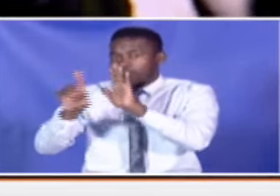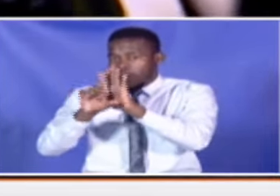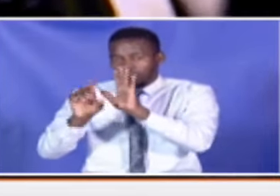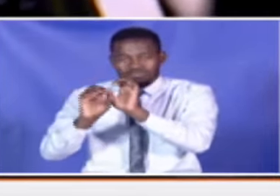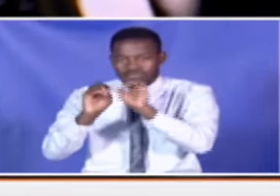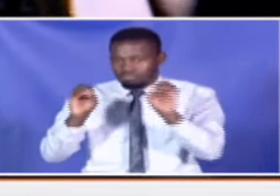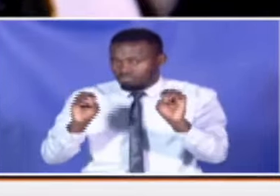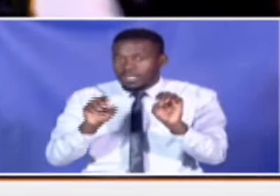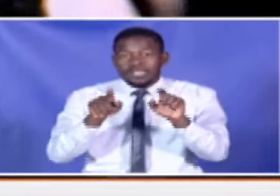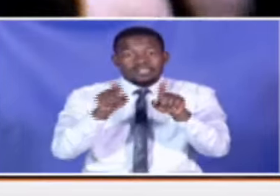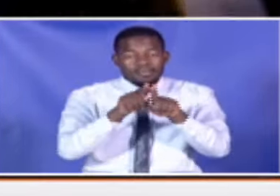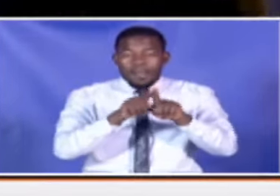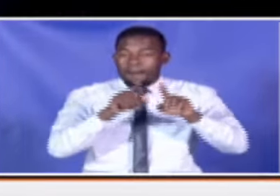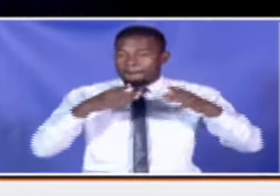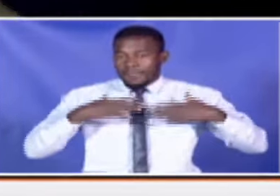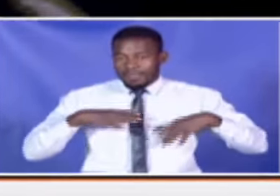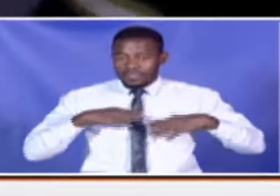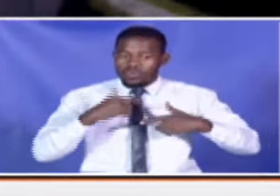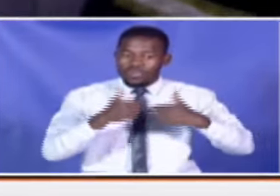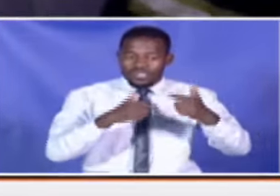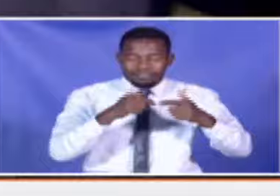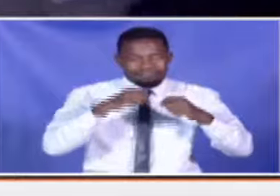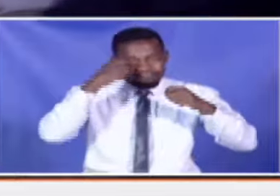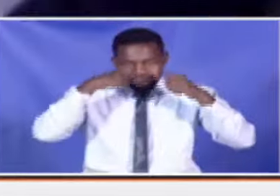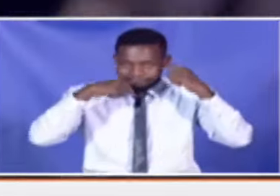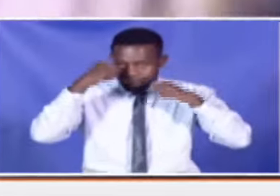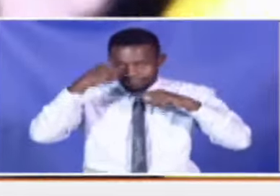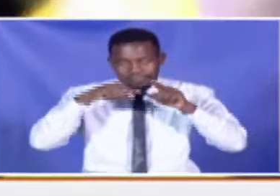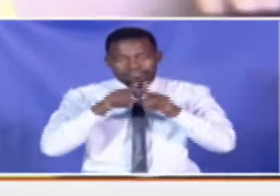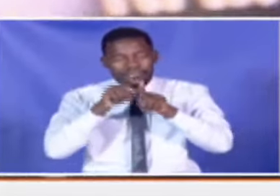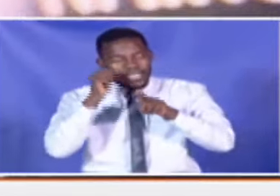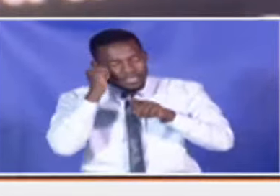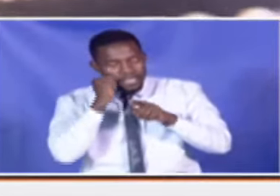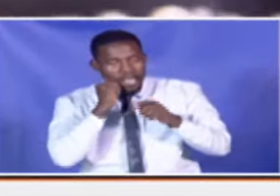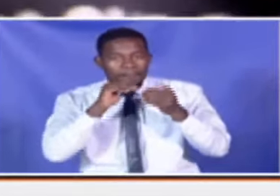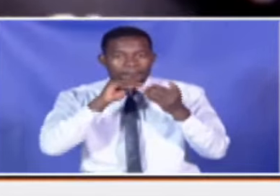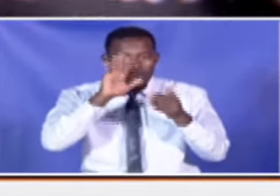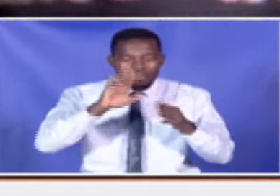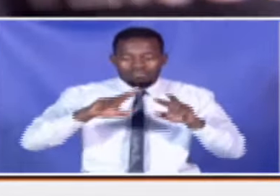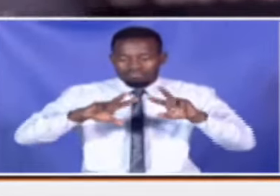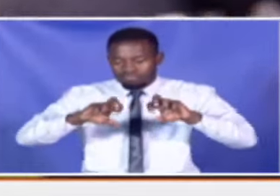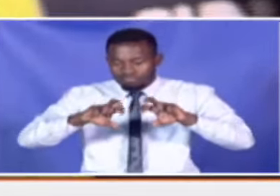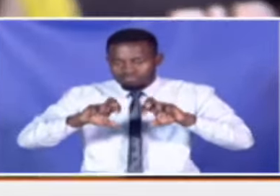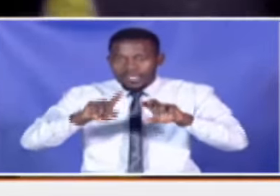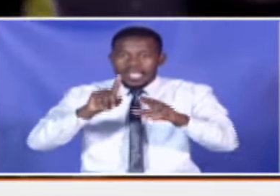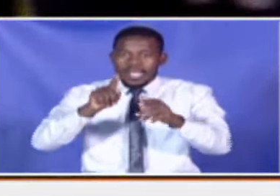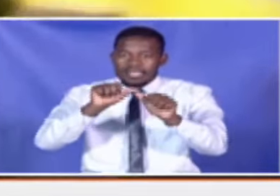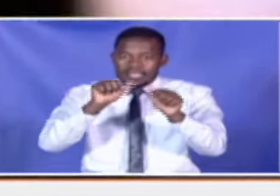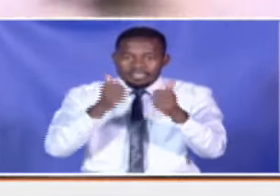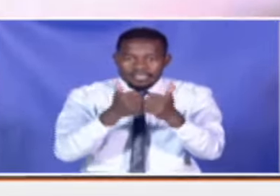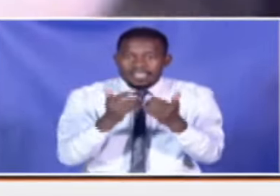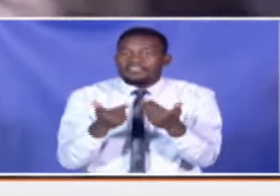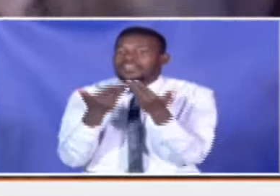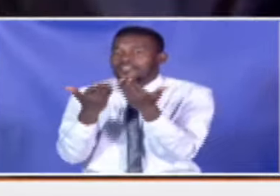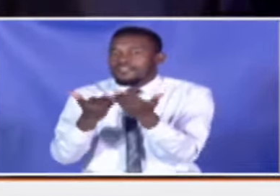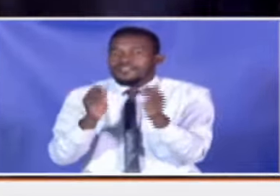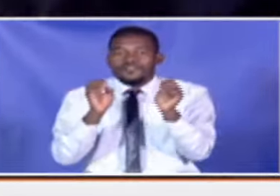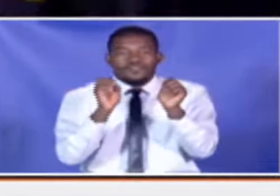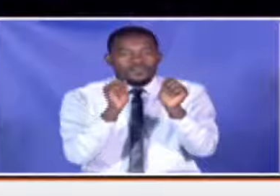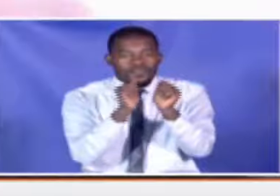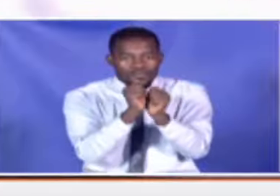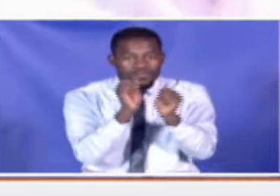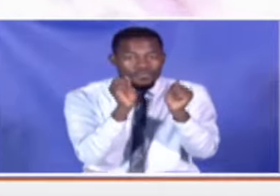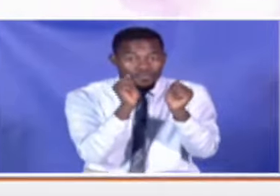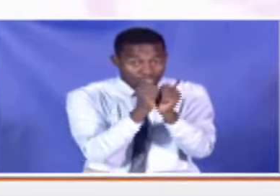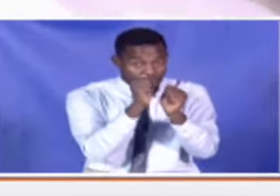As residents grapple with their losses, investigative agencies have been given a 14-day deadline by the Deputy Inspector